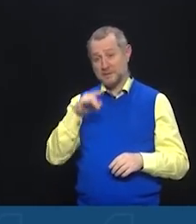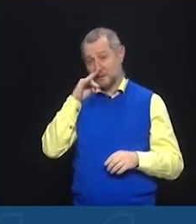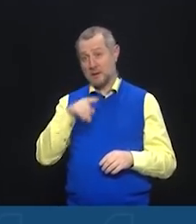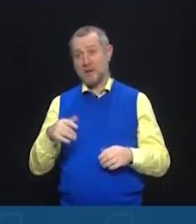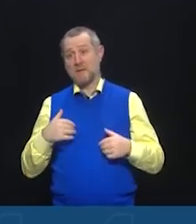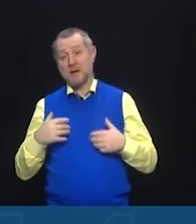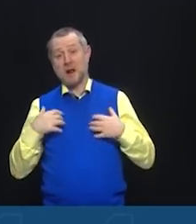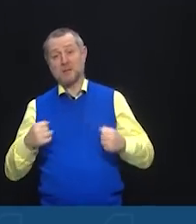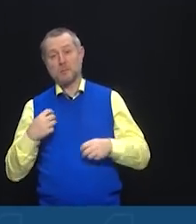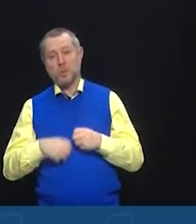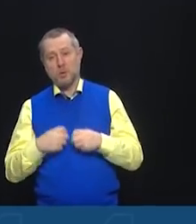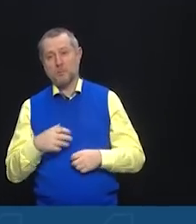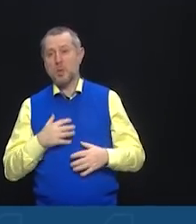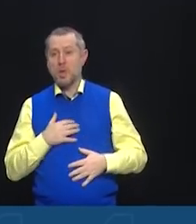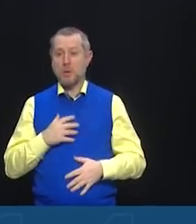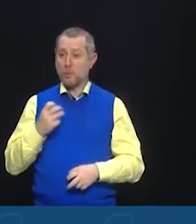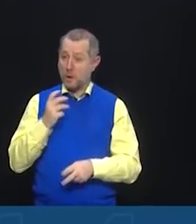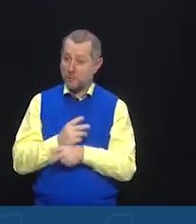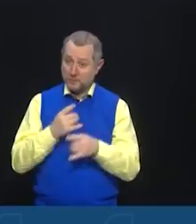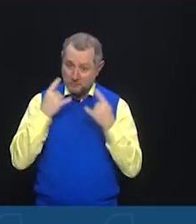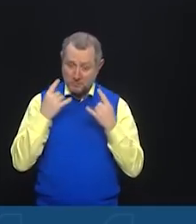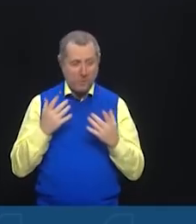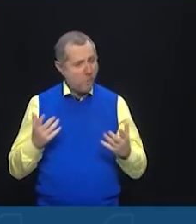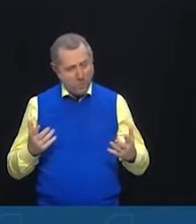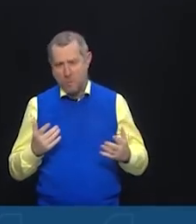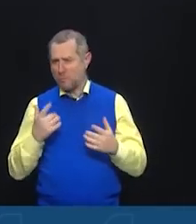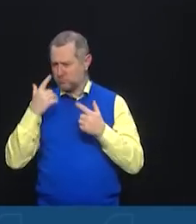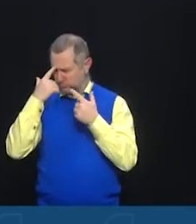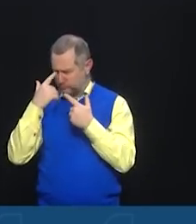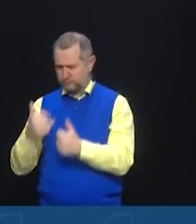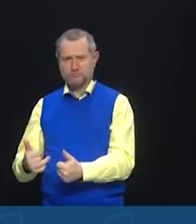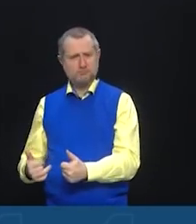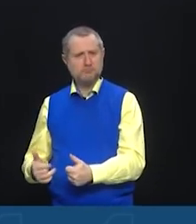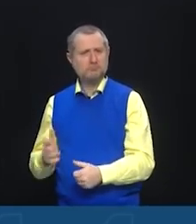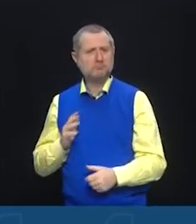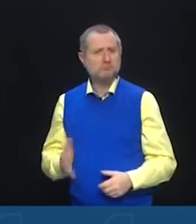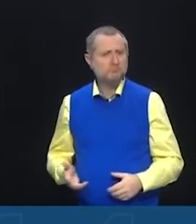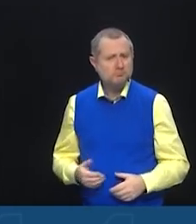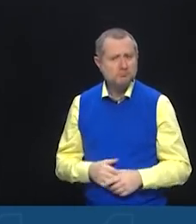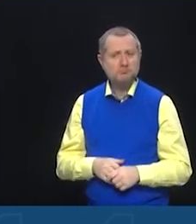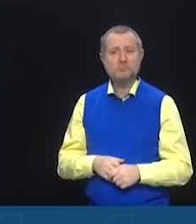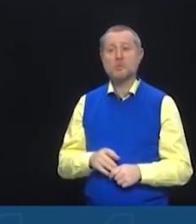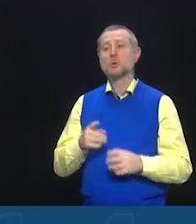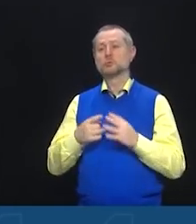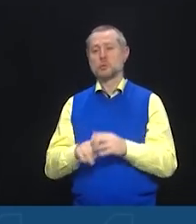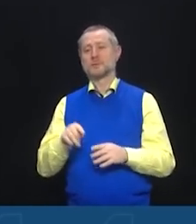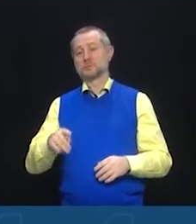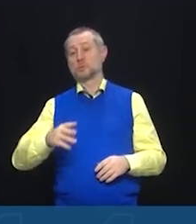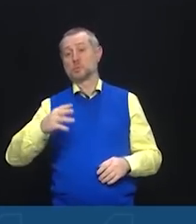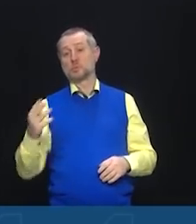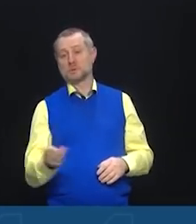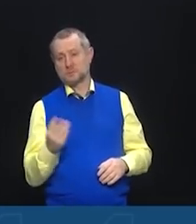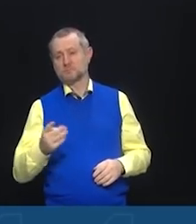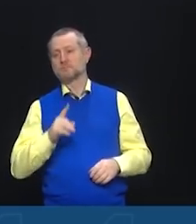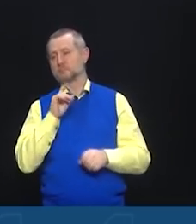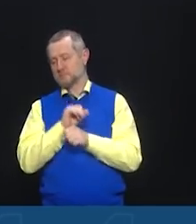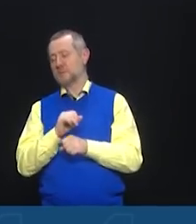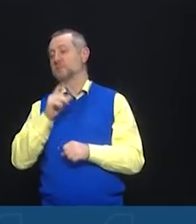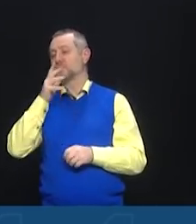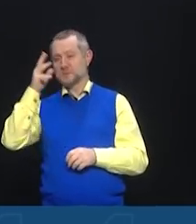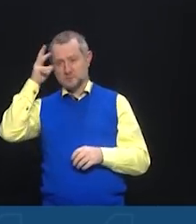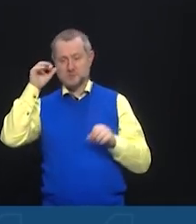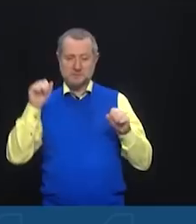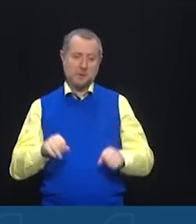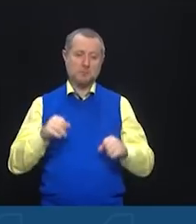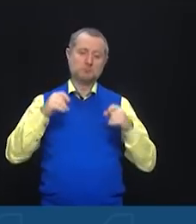want to keep the mask on. But again, this is about what the parents now want to do beginning Wednesday with respect to their children's health. But I want